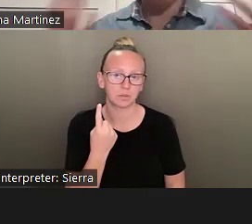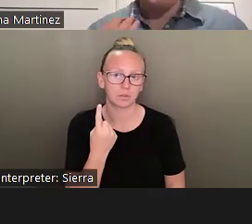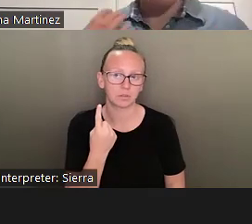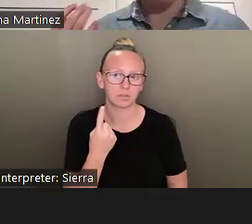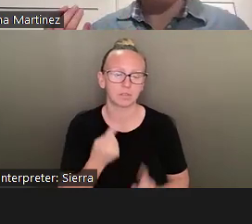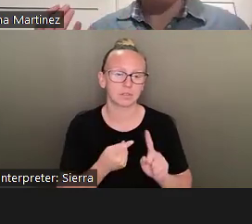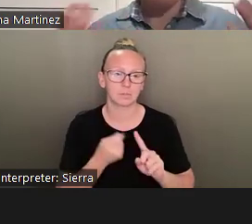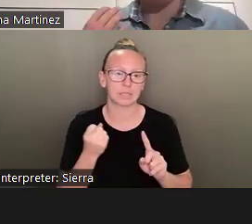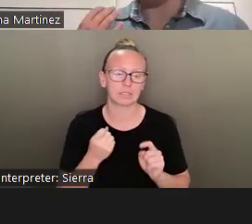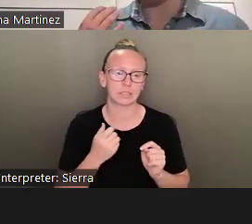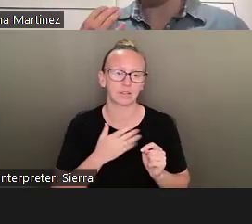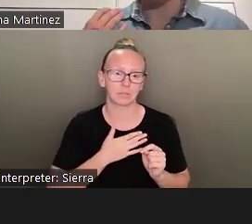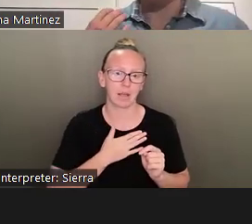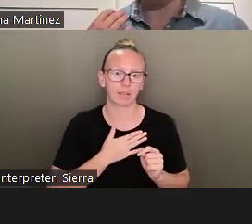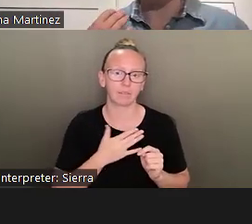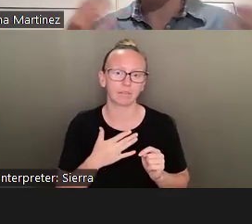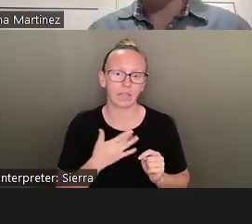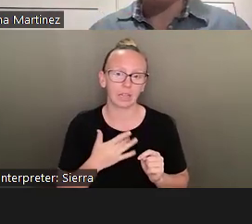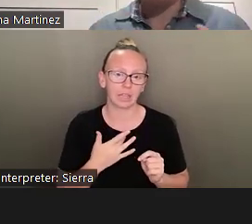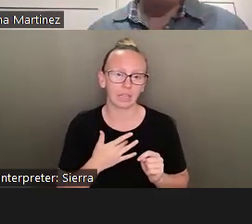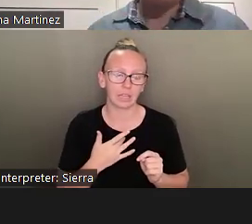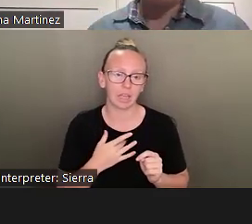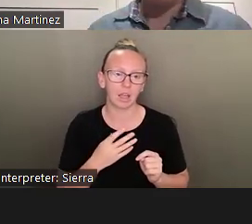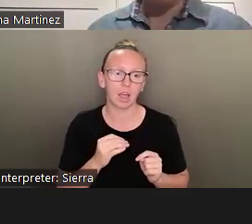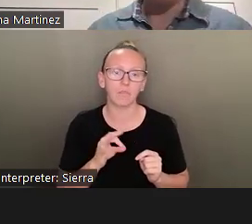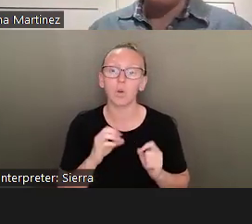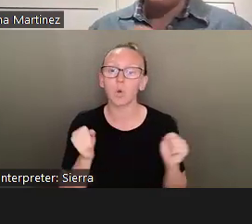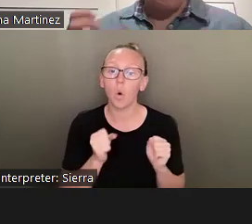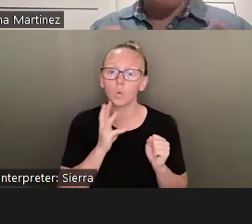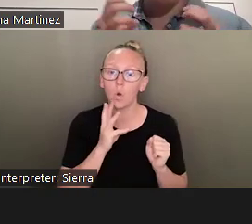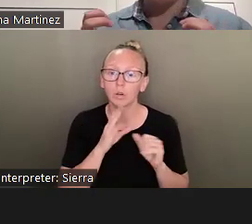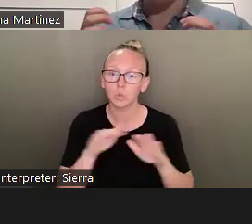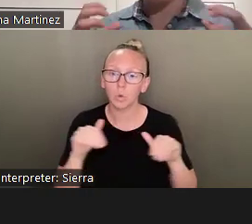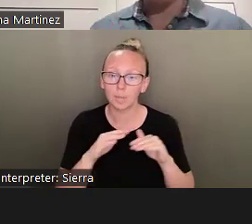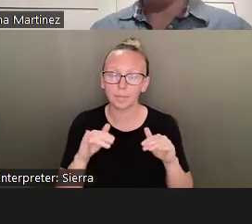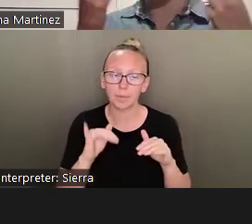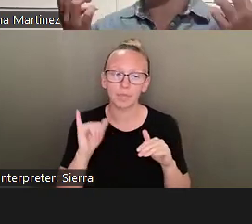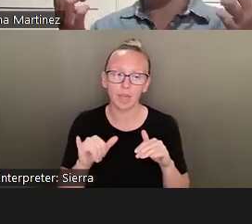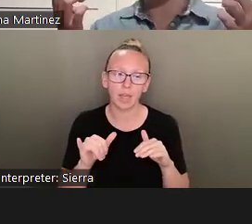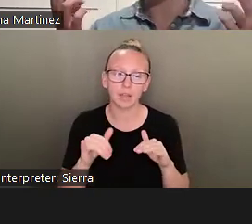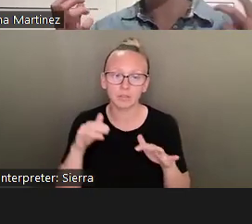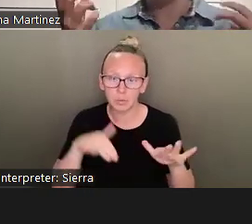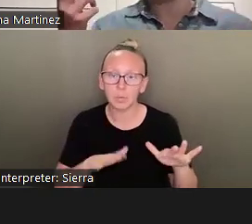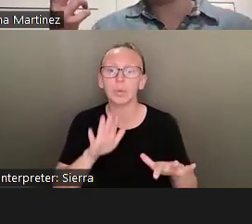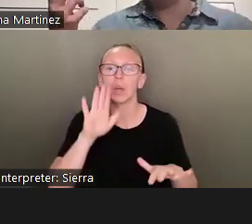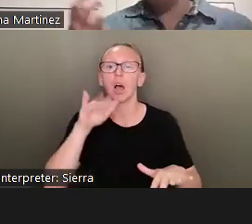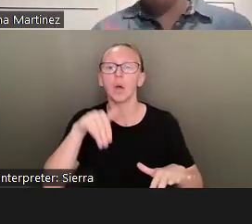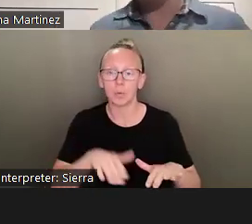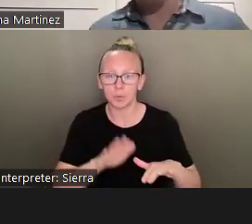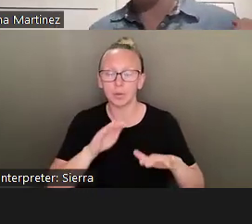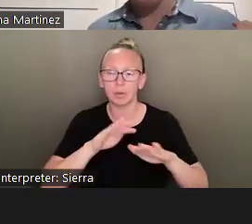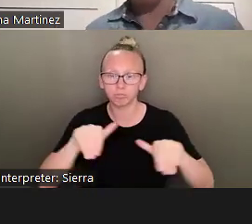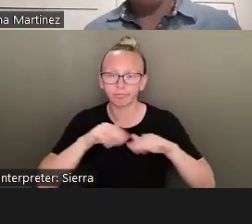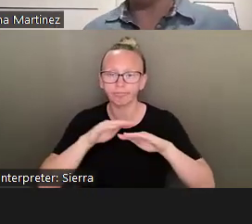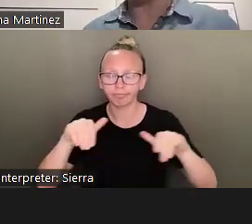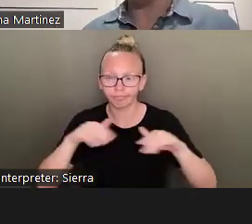of my own feeling of cold water swimming, of that ebb and flow of coming up for air, of kicking the